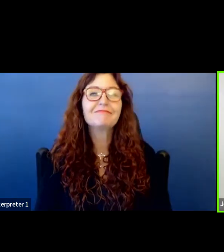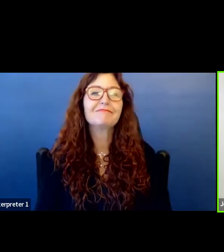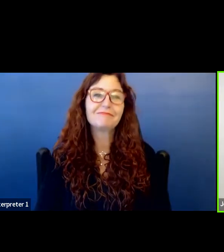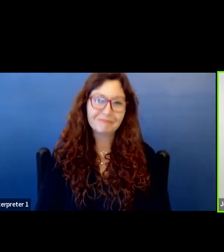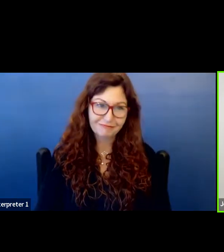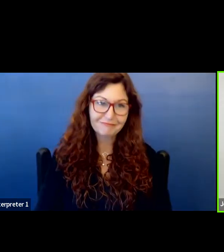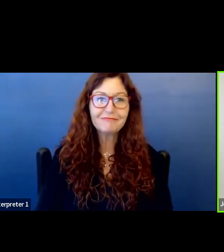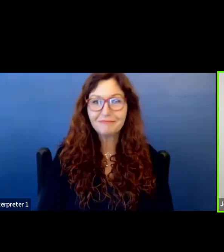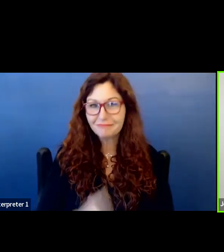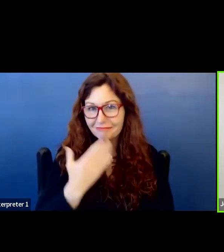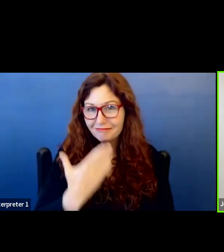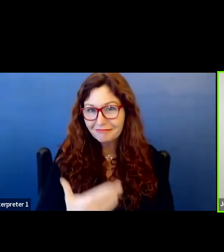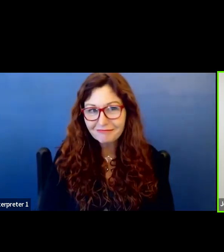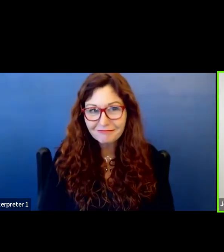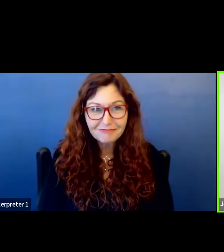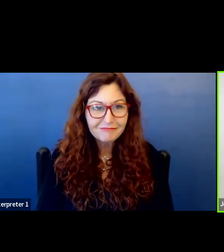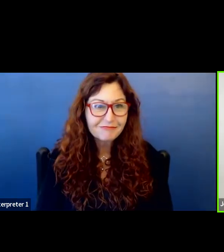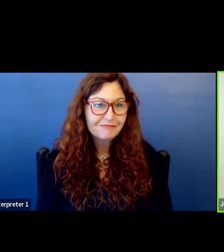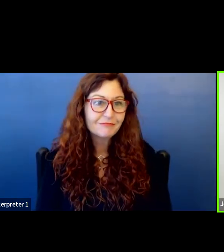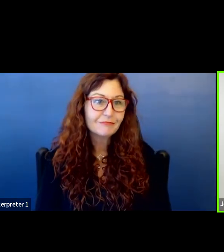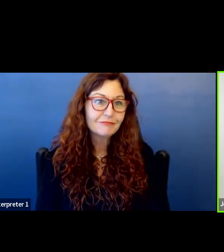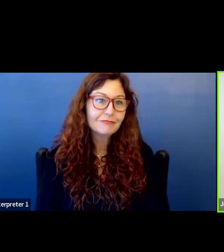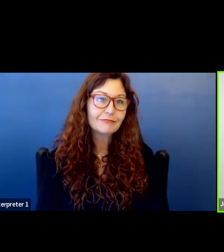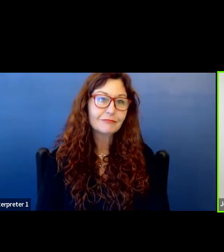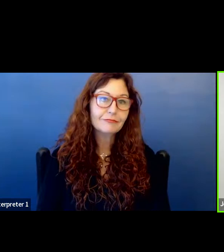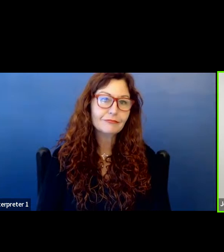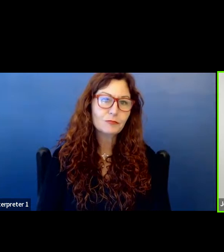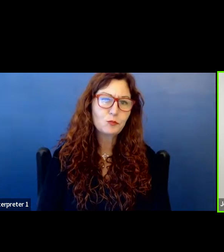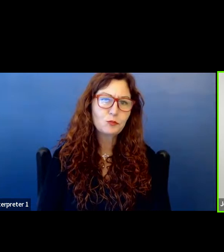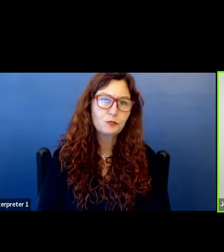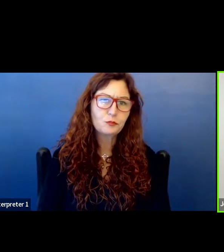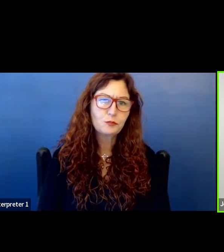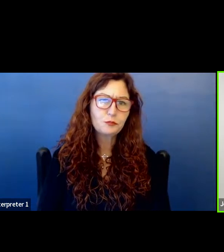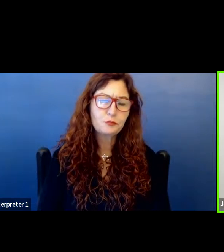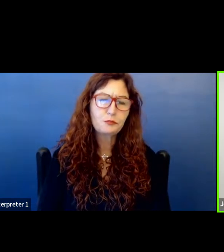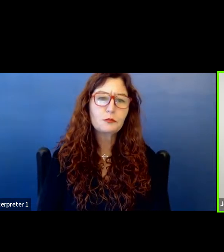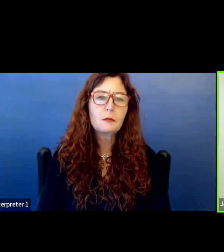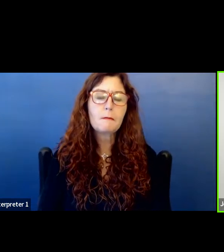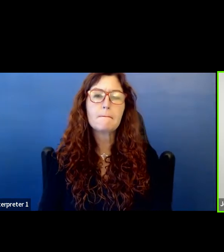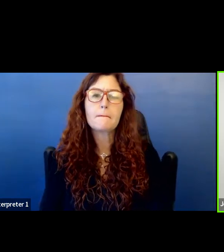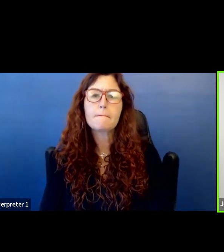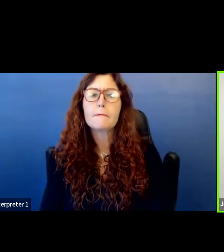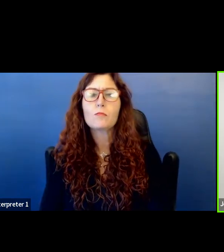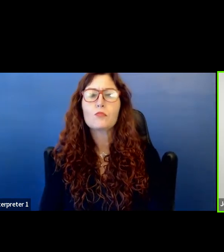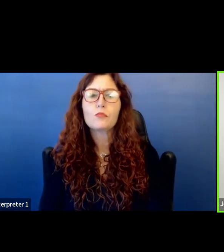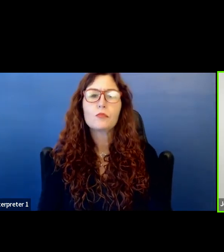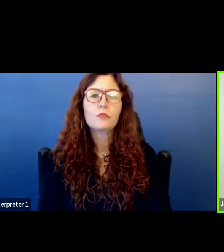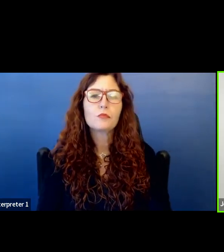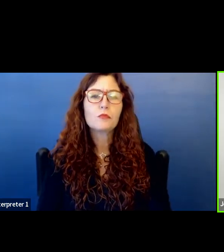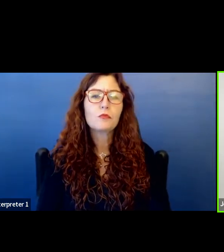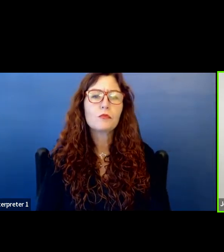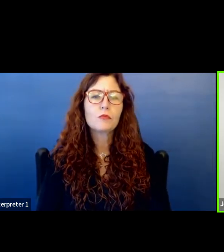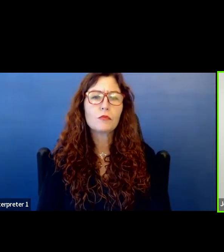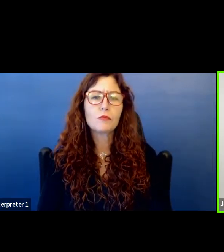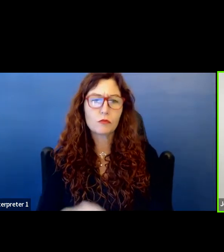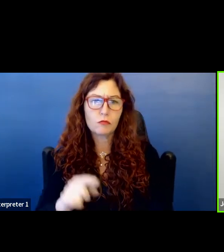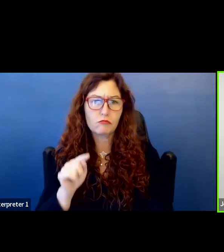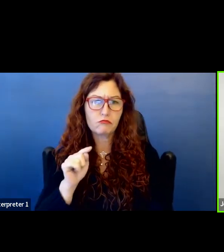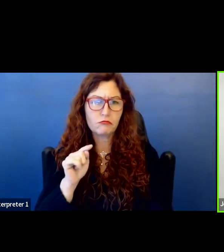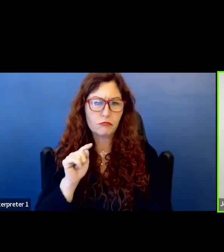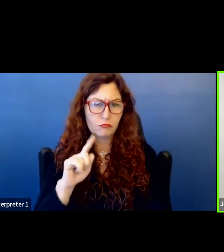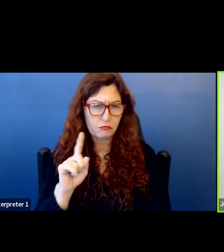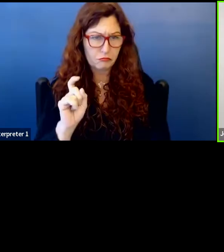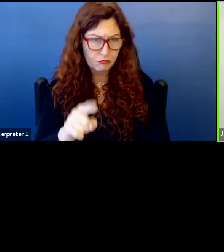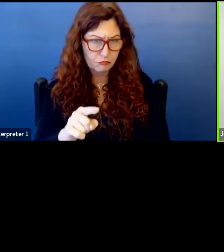much um i have a question for mr chin kanchen um and that is i know that